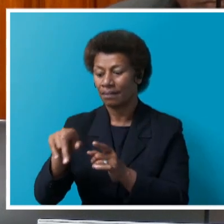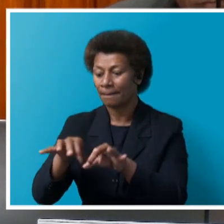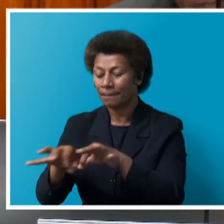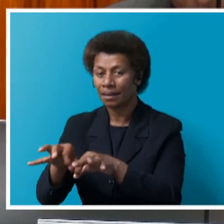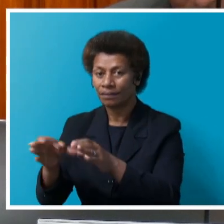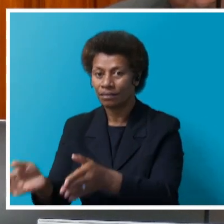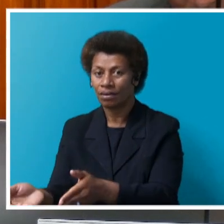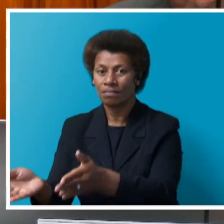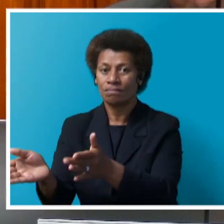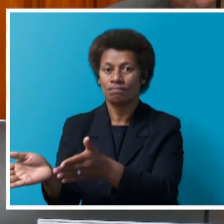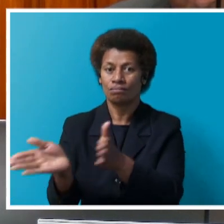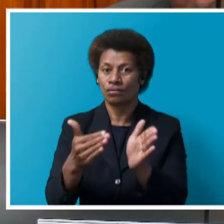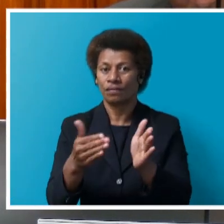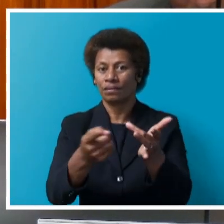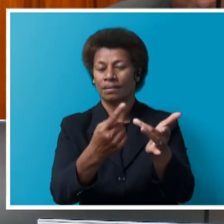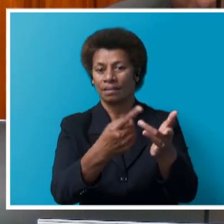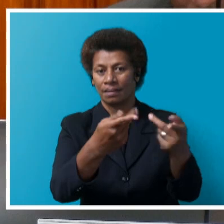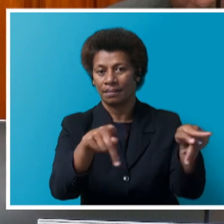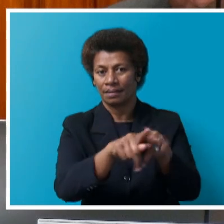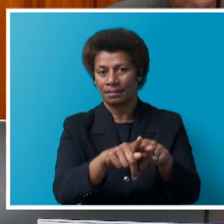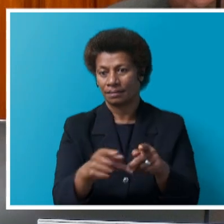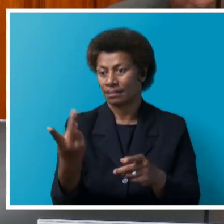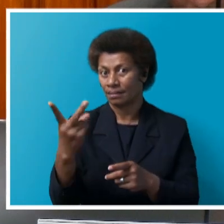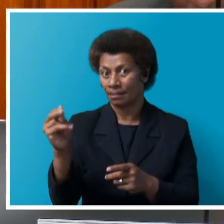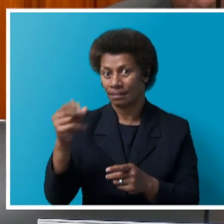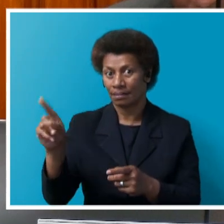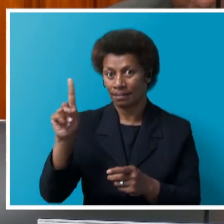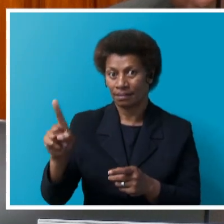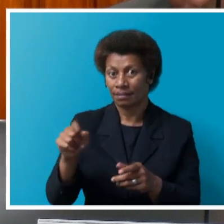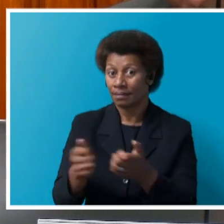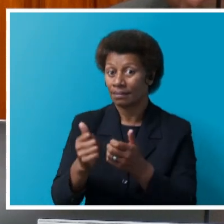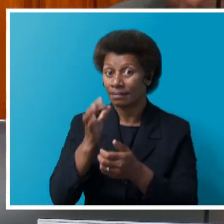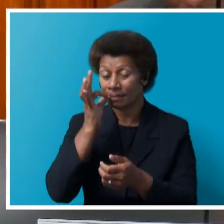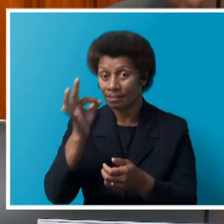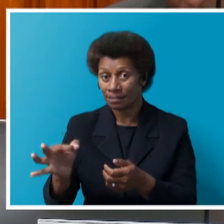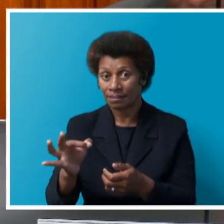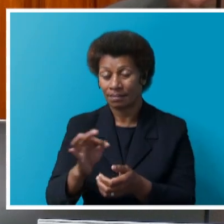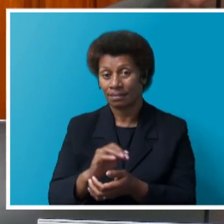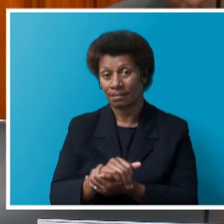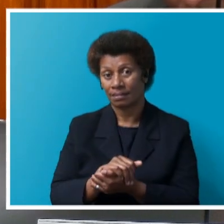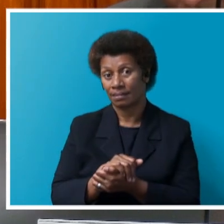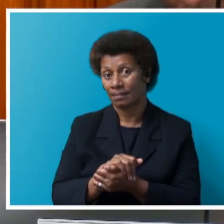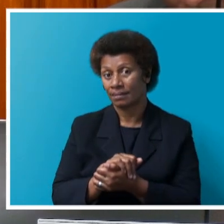many continue to ask about the Climate Change Act 2021, which was a significant step